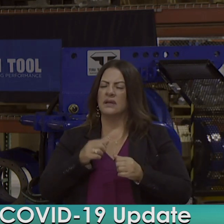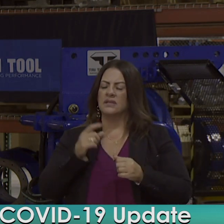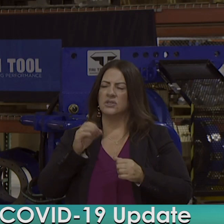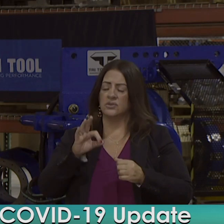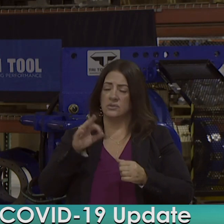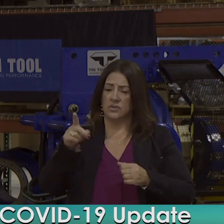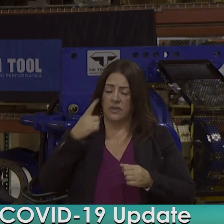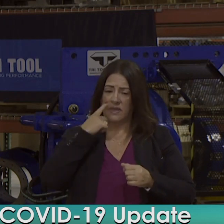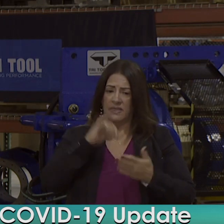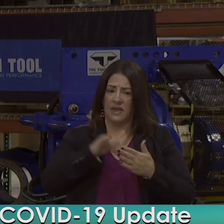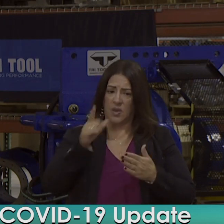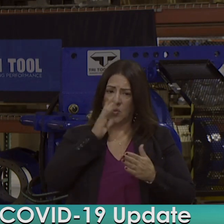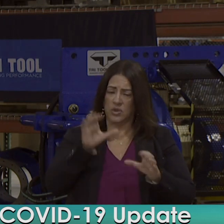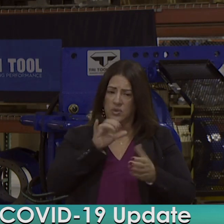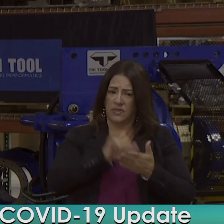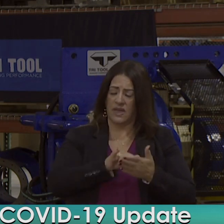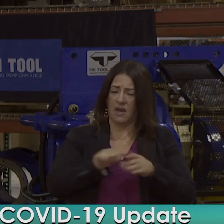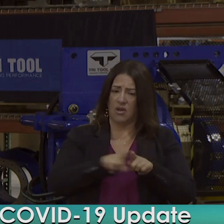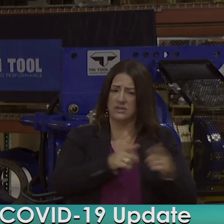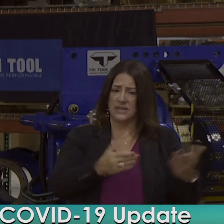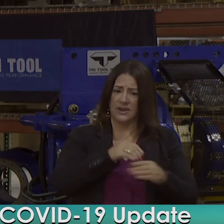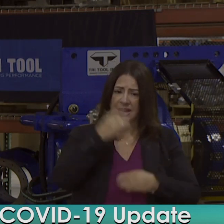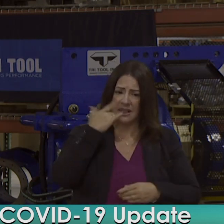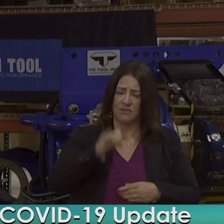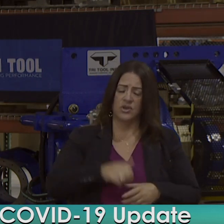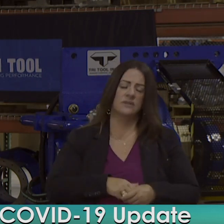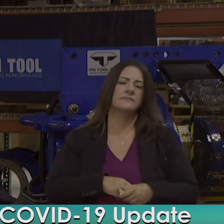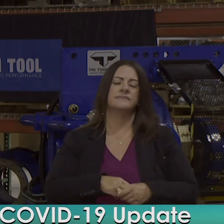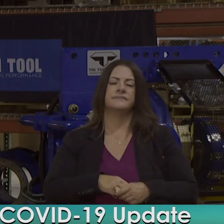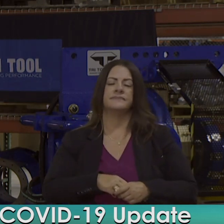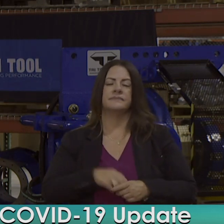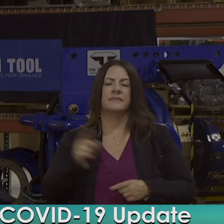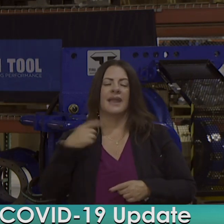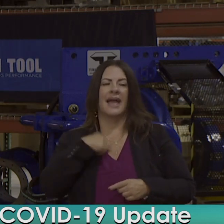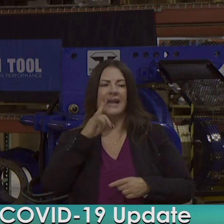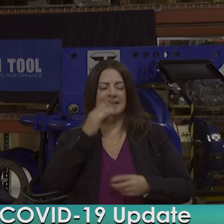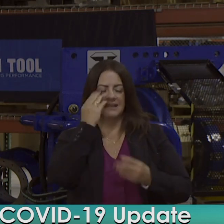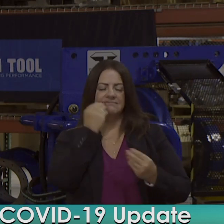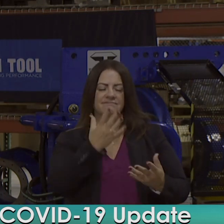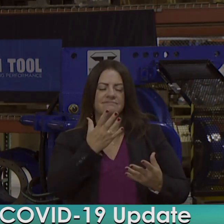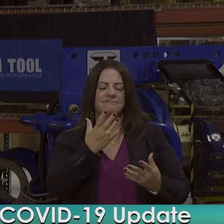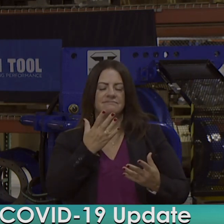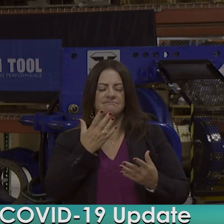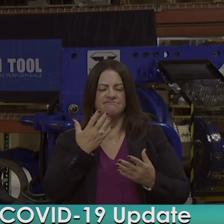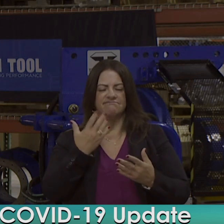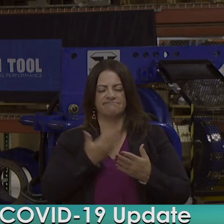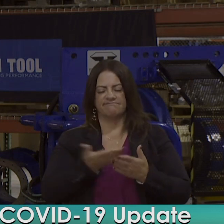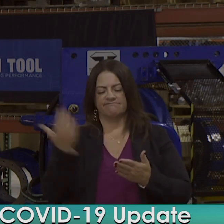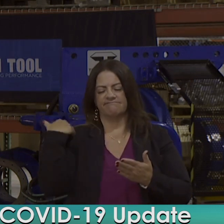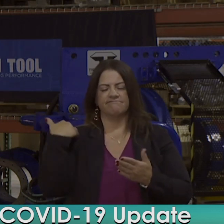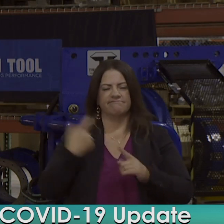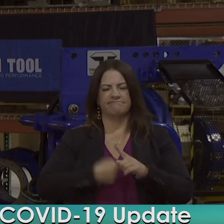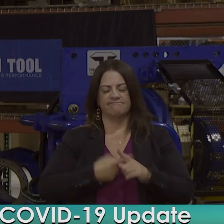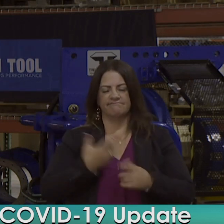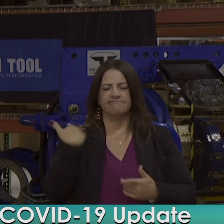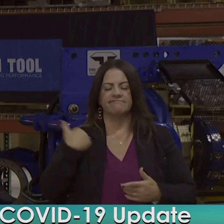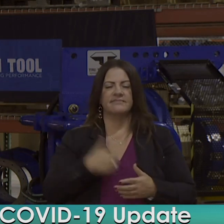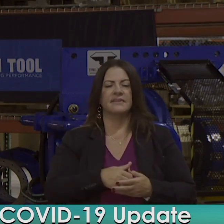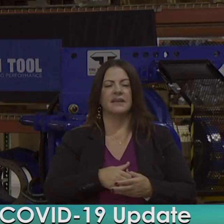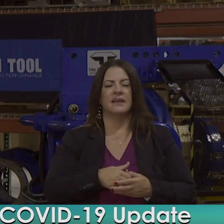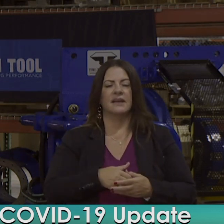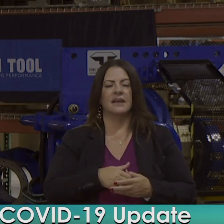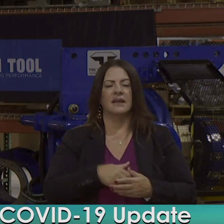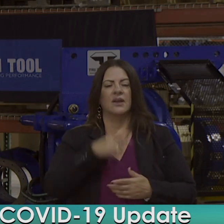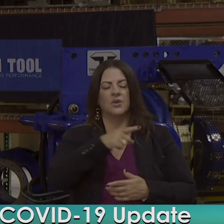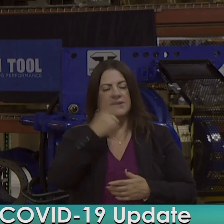are considering? I made an announcement many weeks ago about this during our noon press conference. And this is something